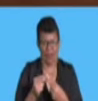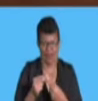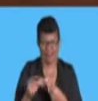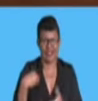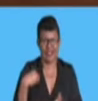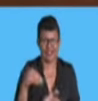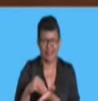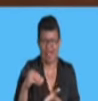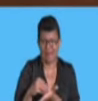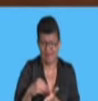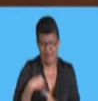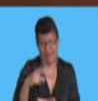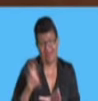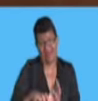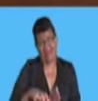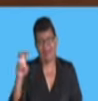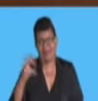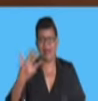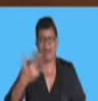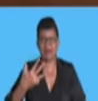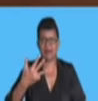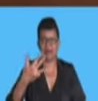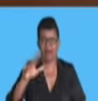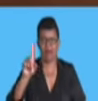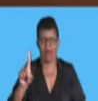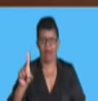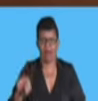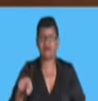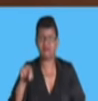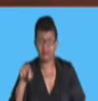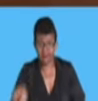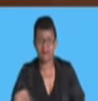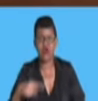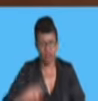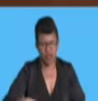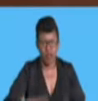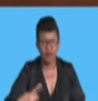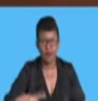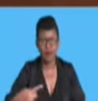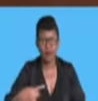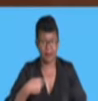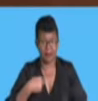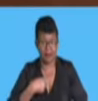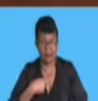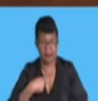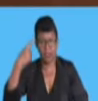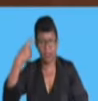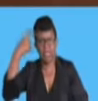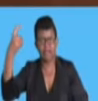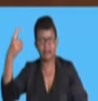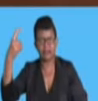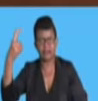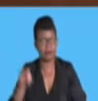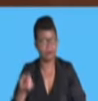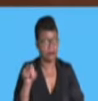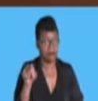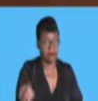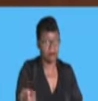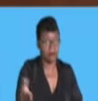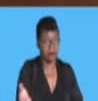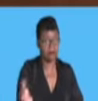Army in 1991, after my recommendation for him to be my successor was overruled